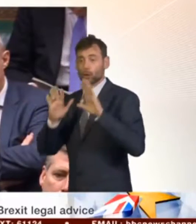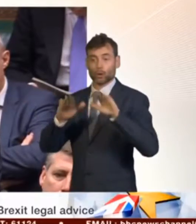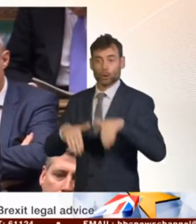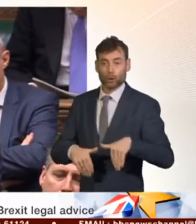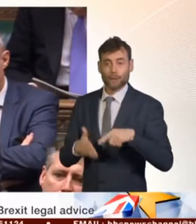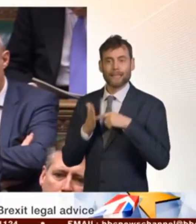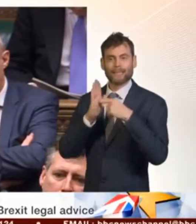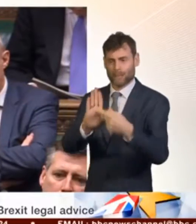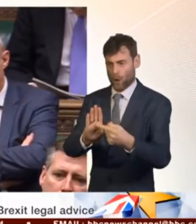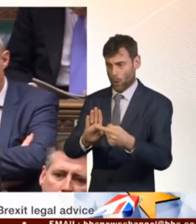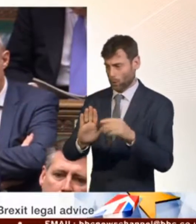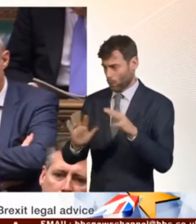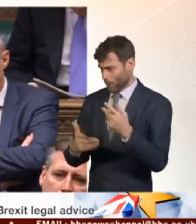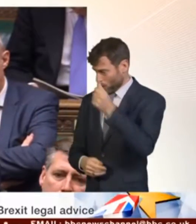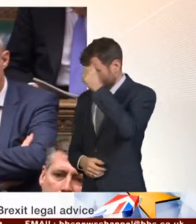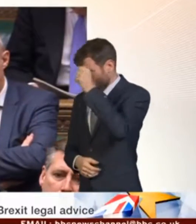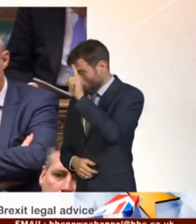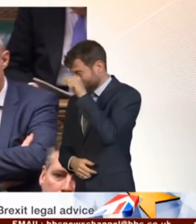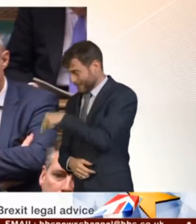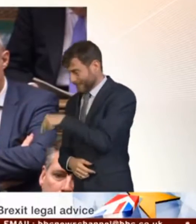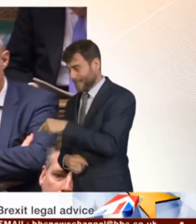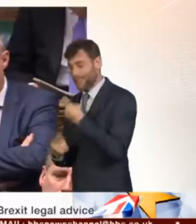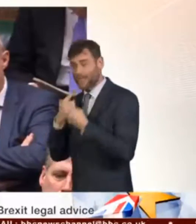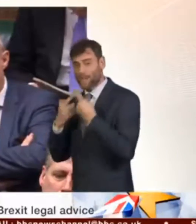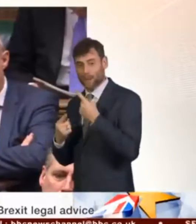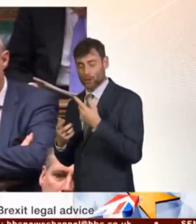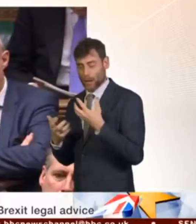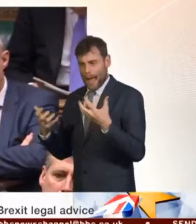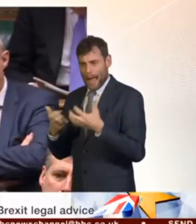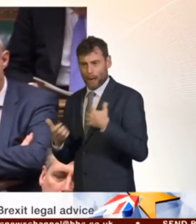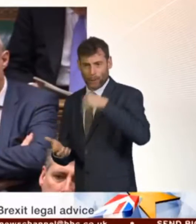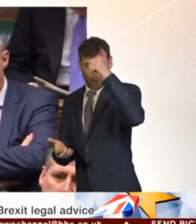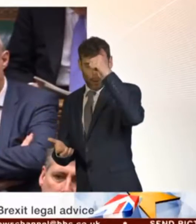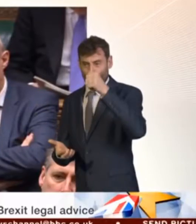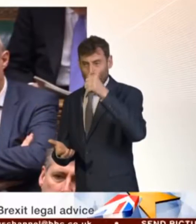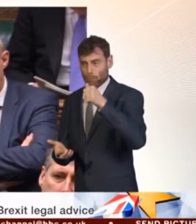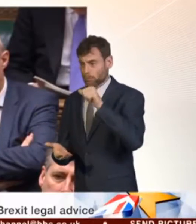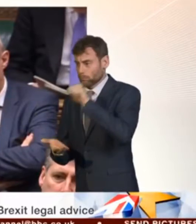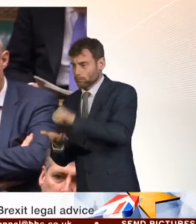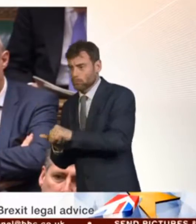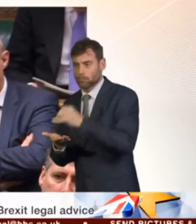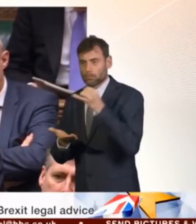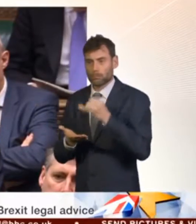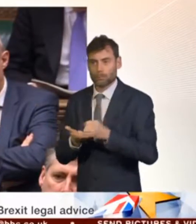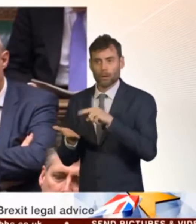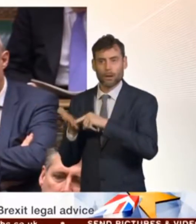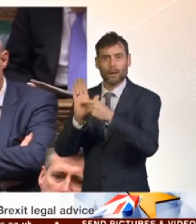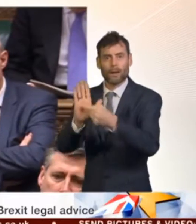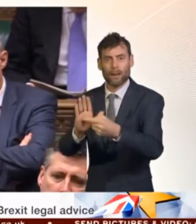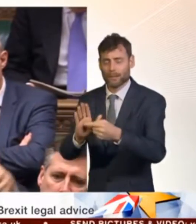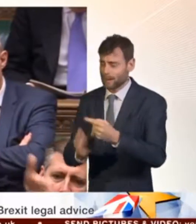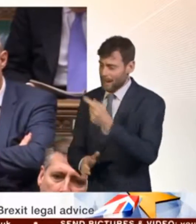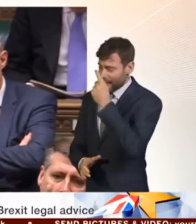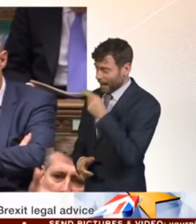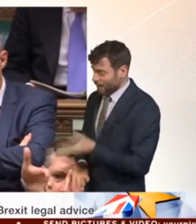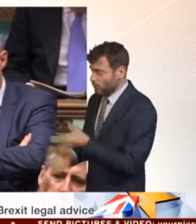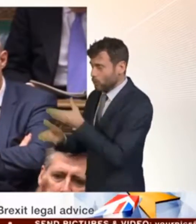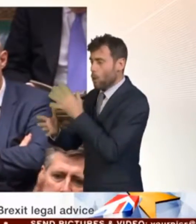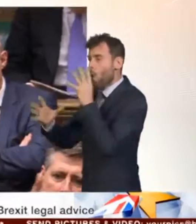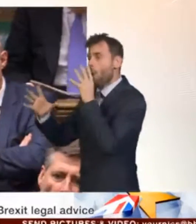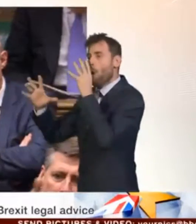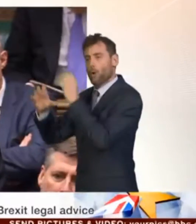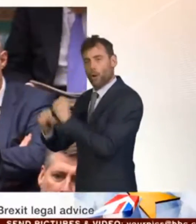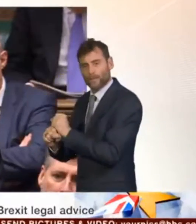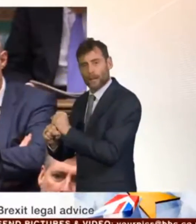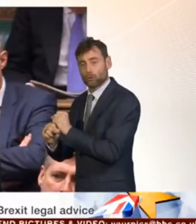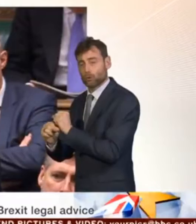to make a decision about what may and may not be disclosed in some confidential tribunal analogous to a judge making